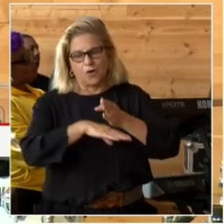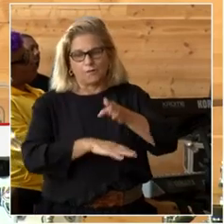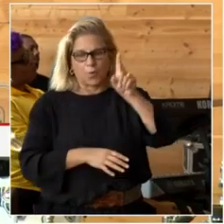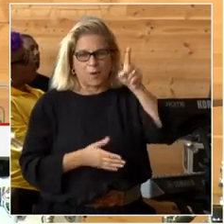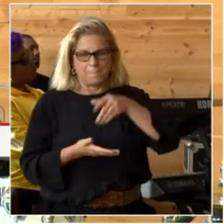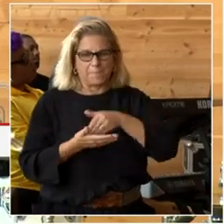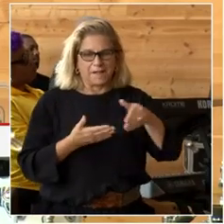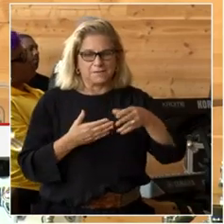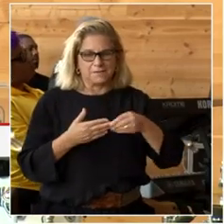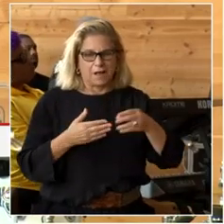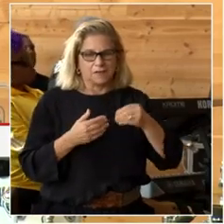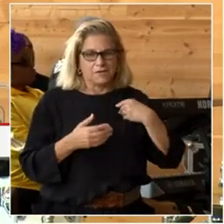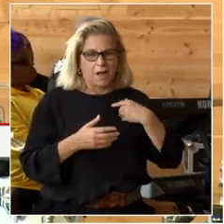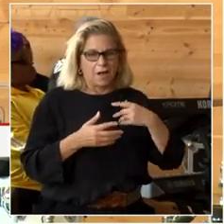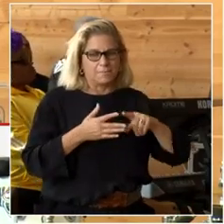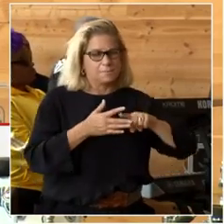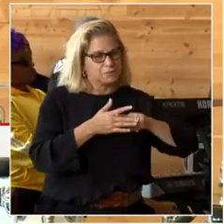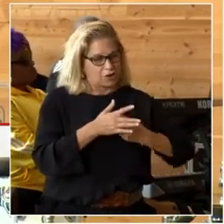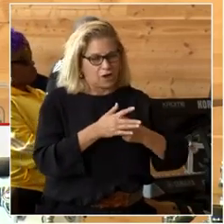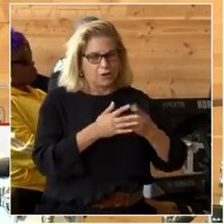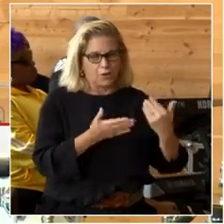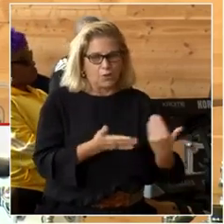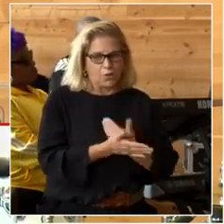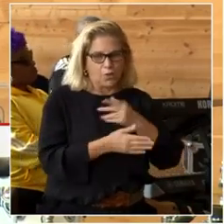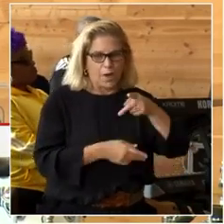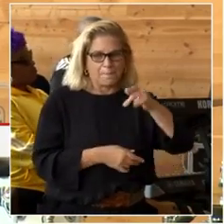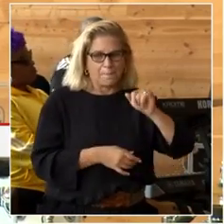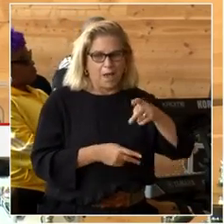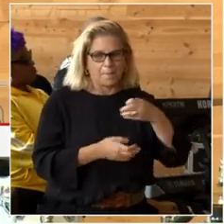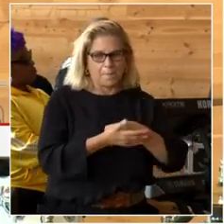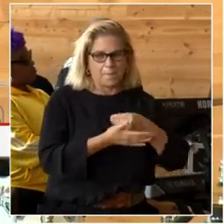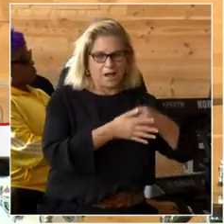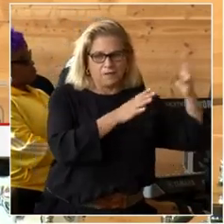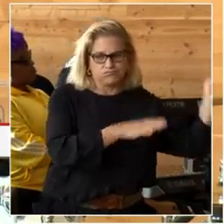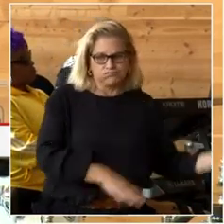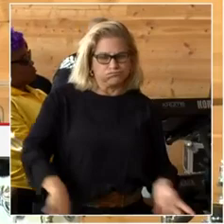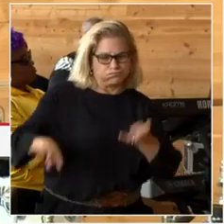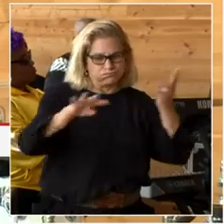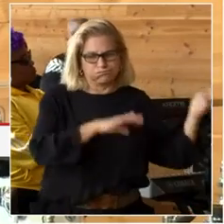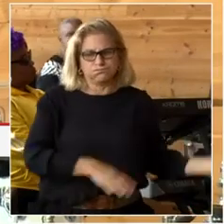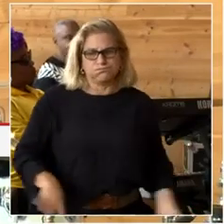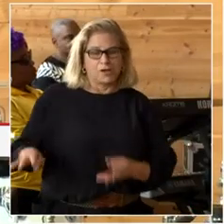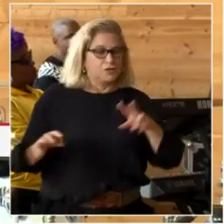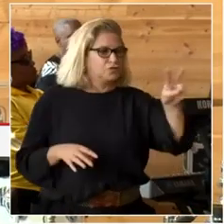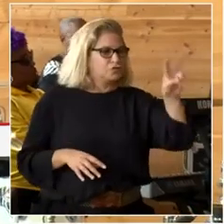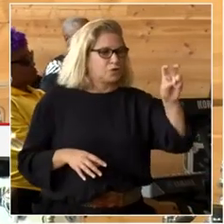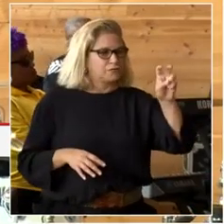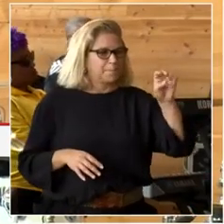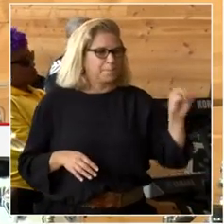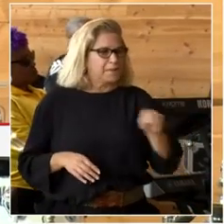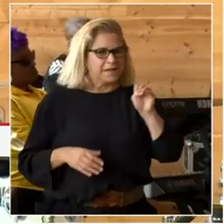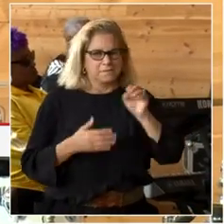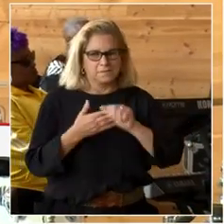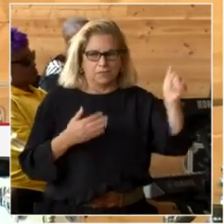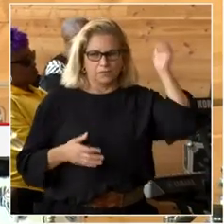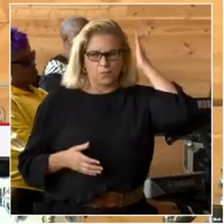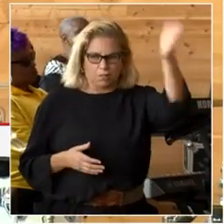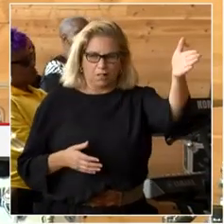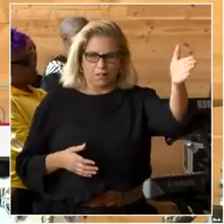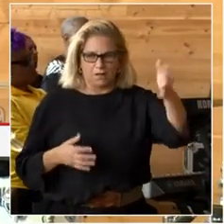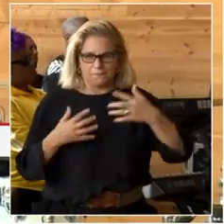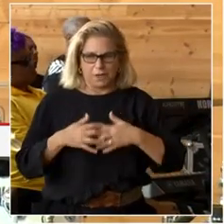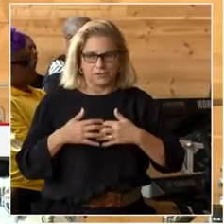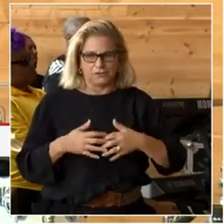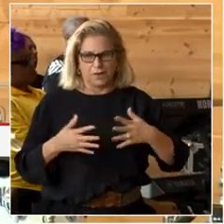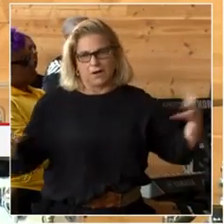$2 more million to bring this mission to fruition. Over the next decade, our plan is to put